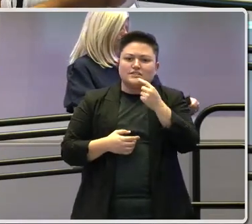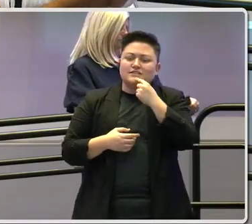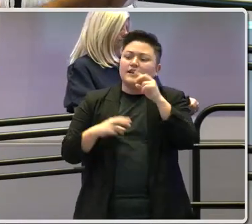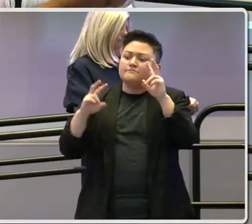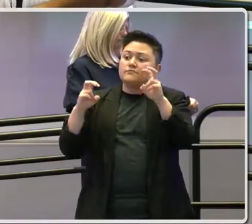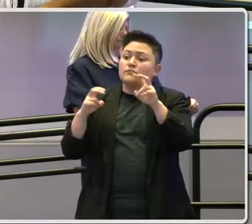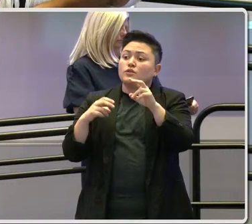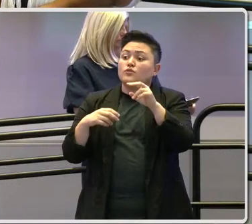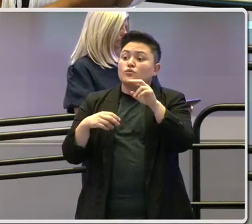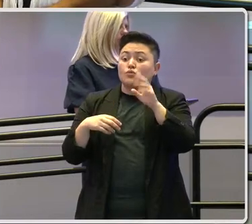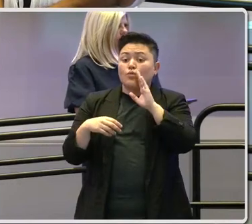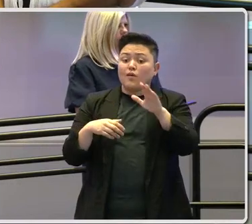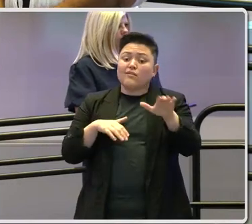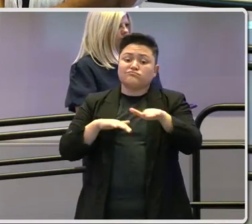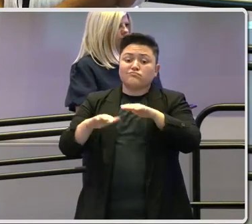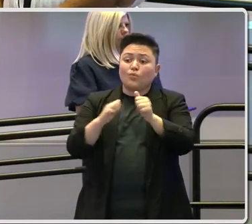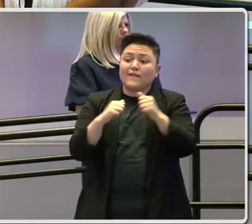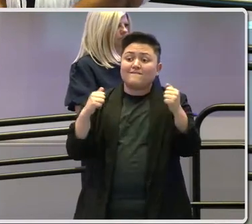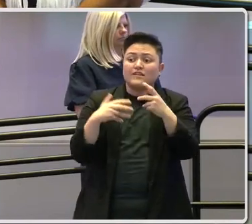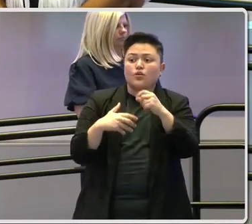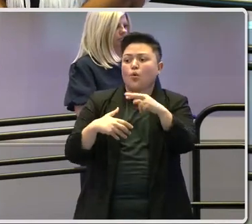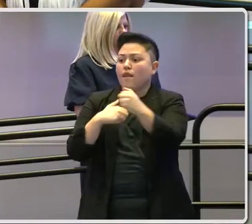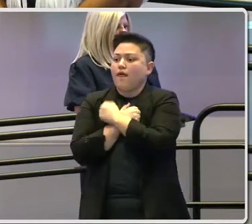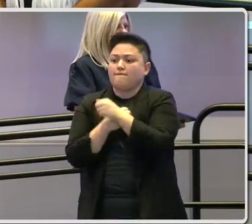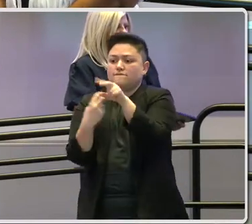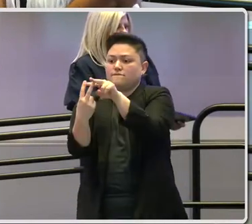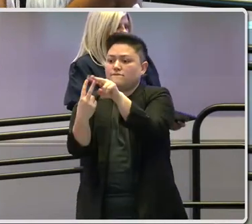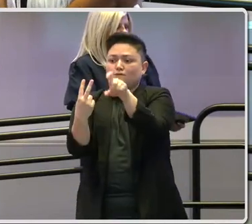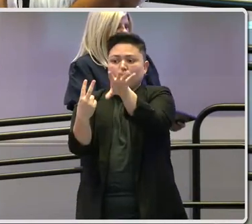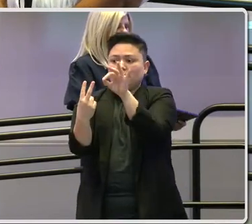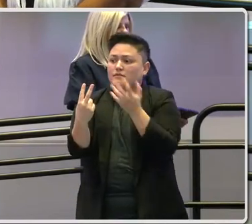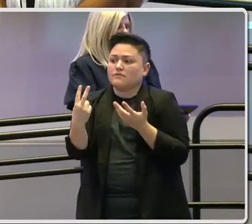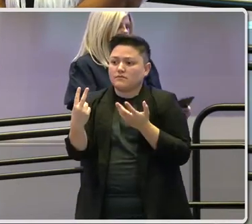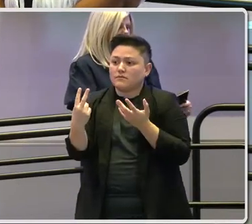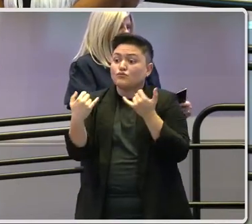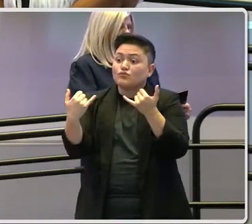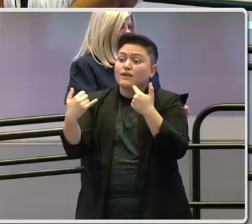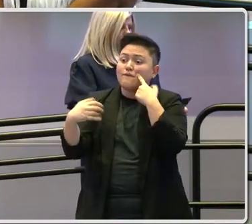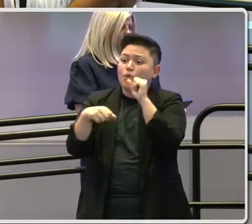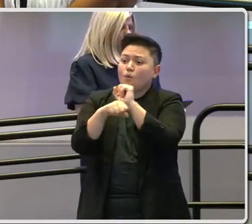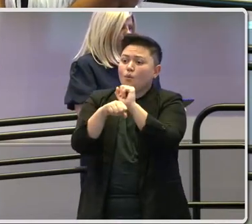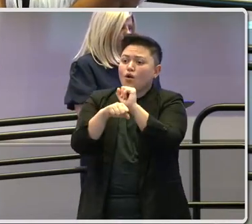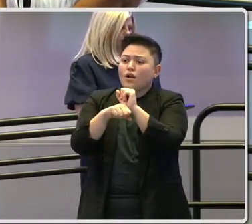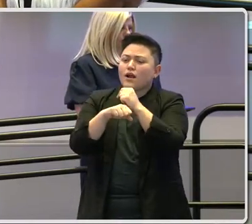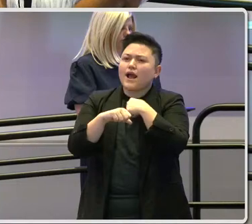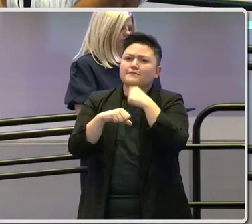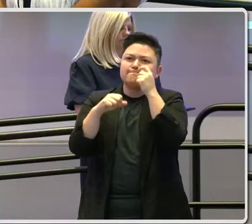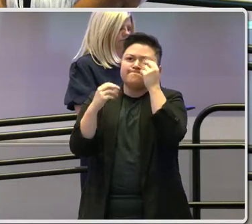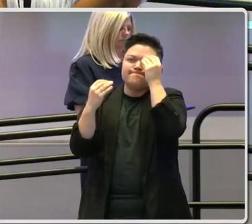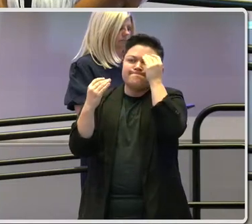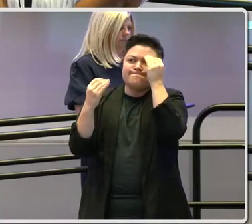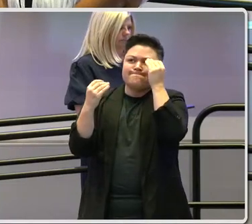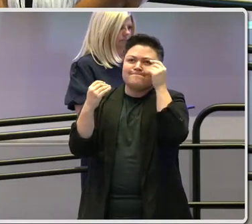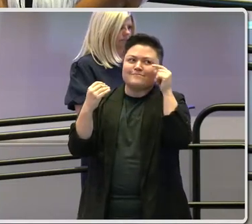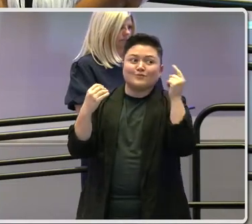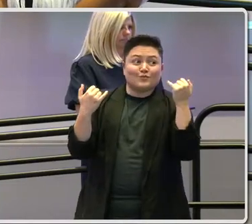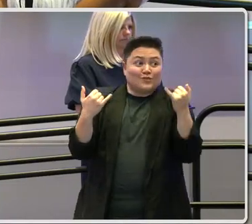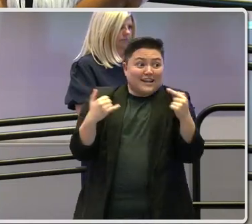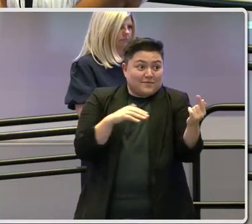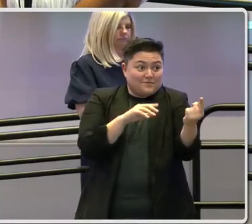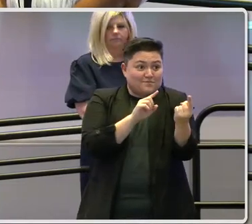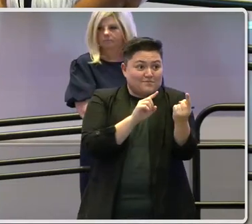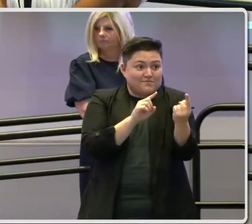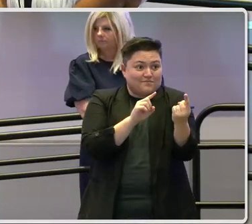fear or you walk in love. And then today when I was coming to work, I was listening to Erica Badu, and didn't you know, she said, love is life and life is